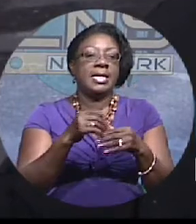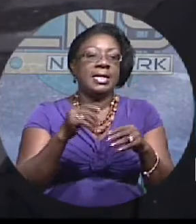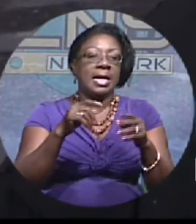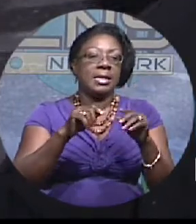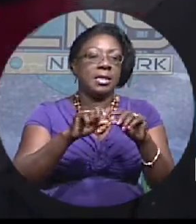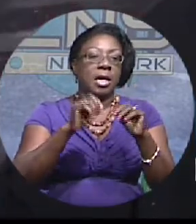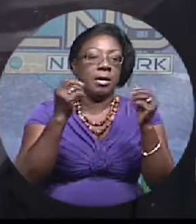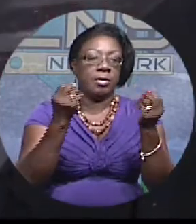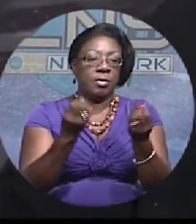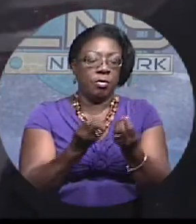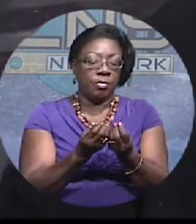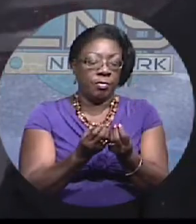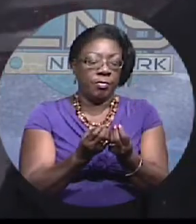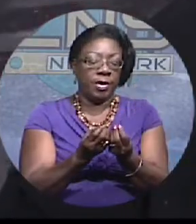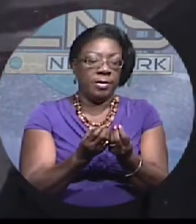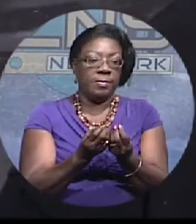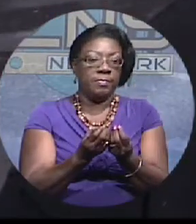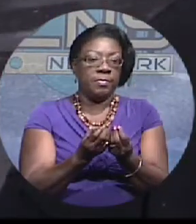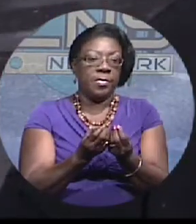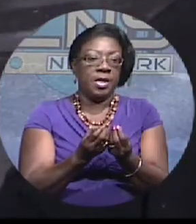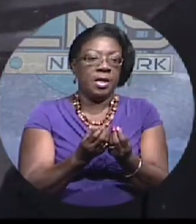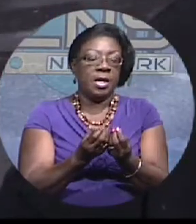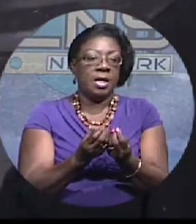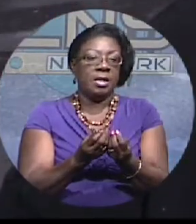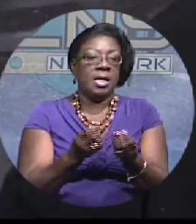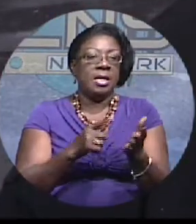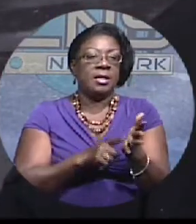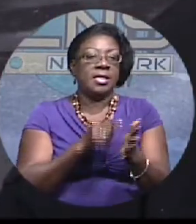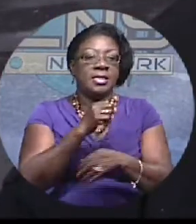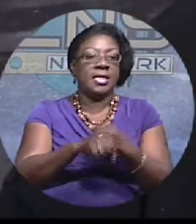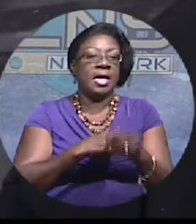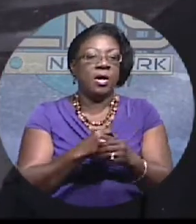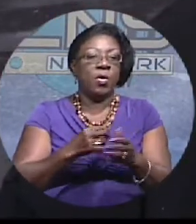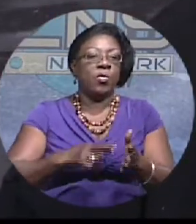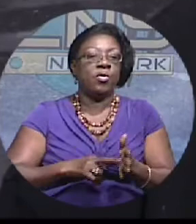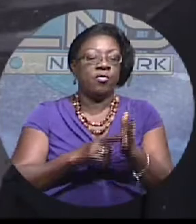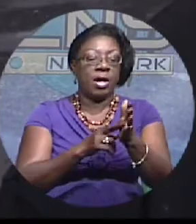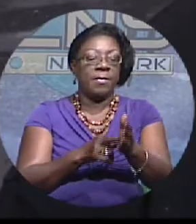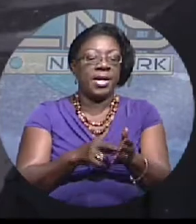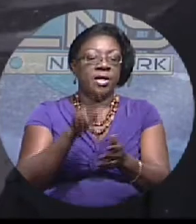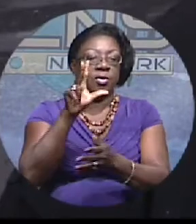we have recommended 3 persons by virtue of their